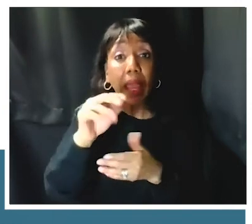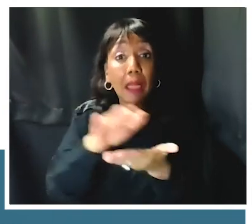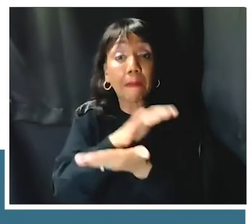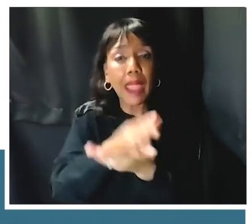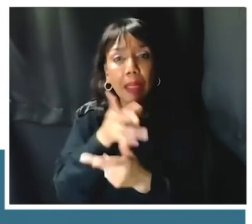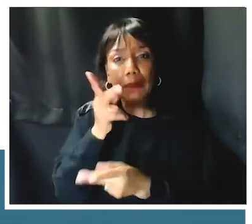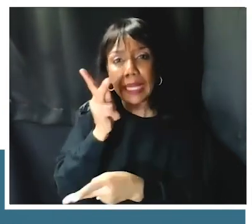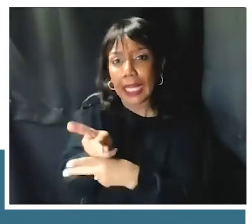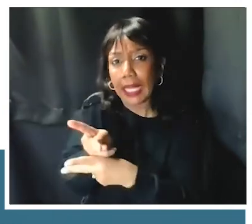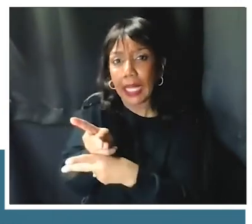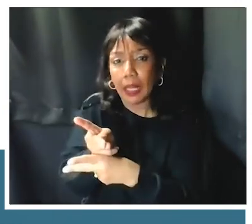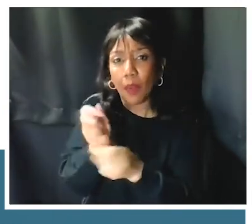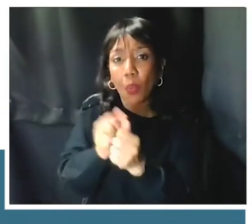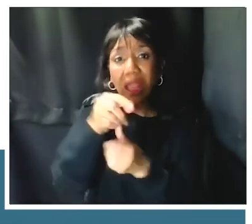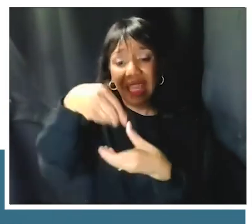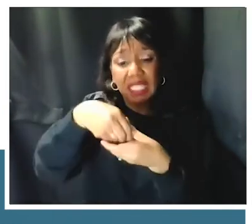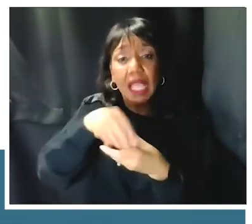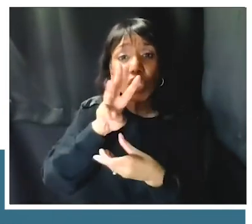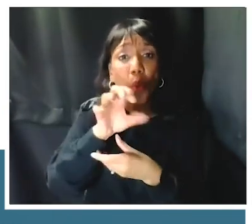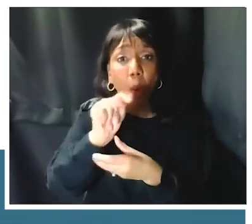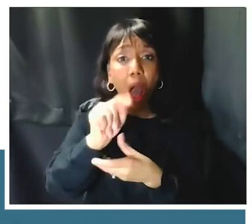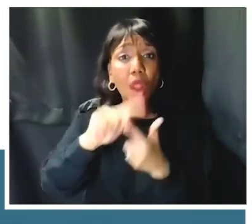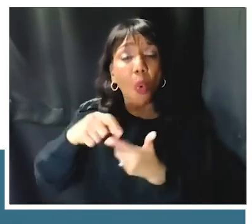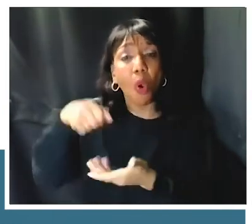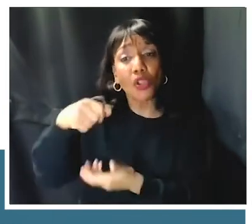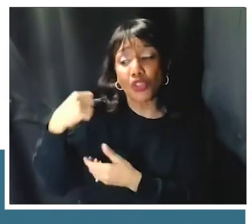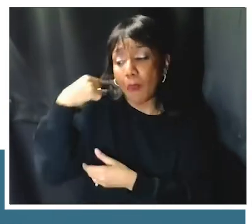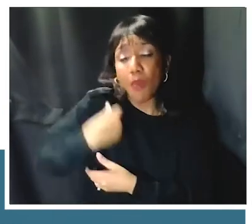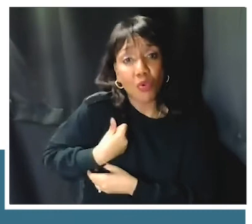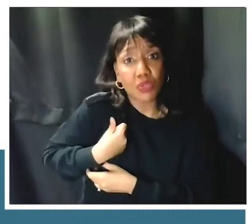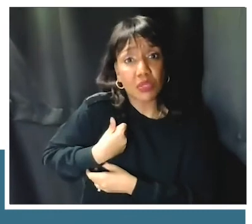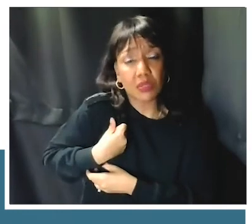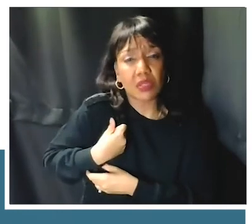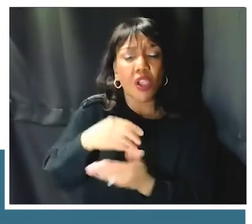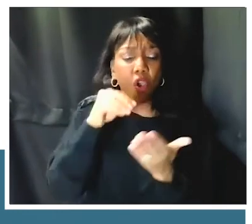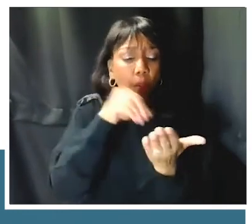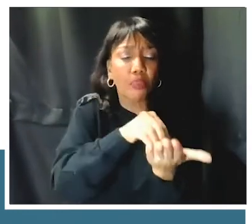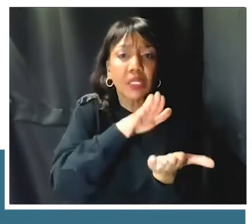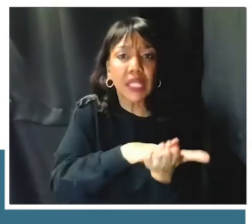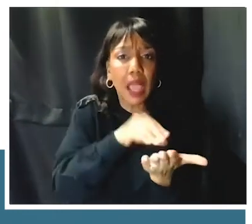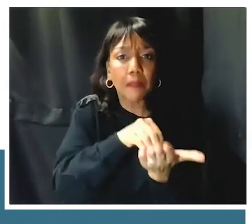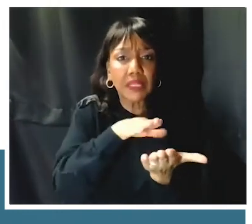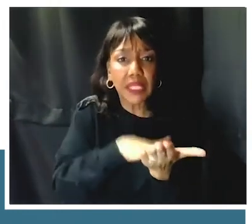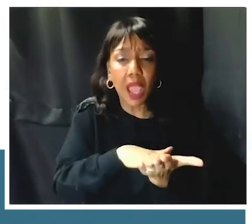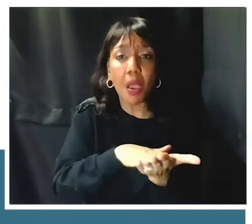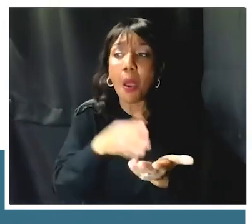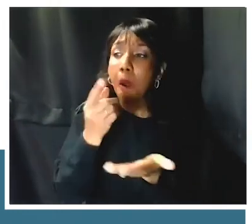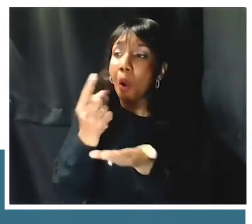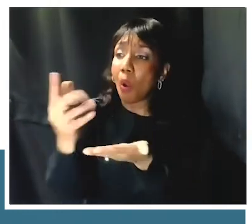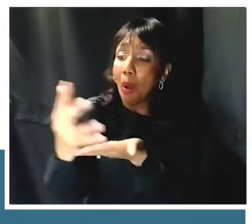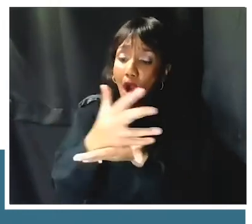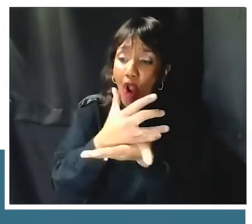and a piece of paper with you in your wallet or purse. Write how much money you received this